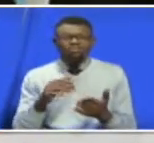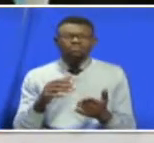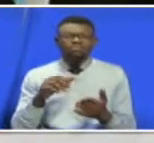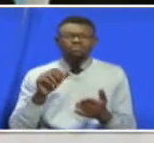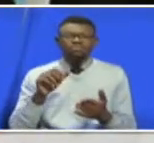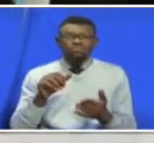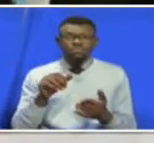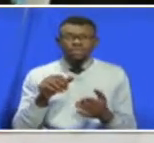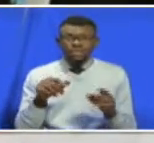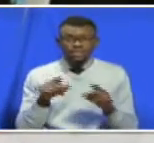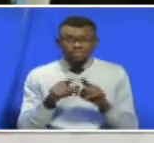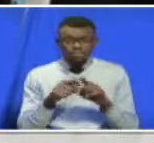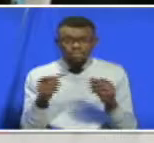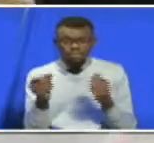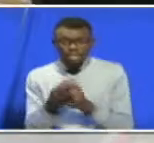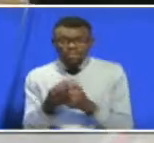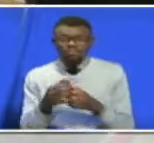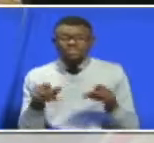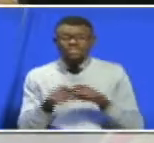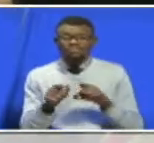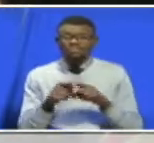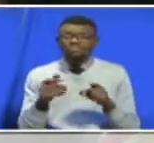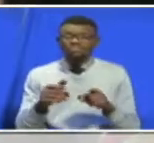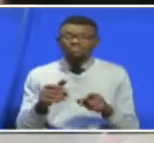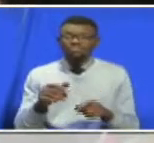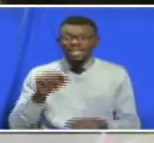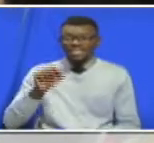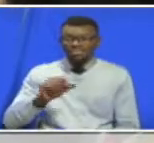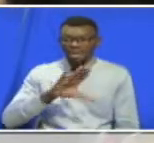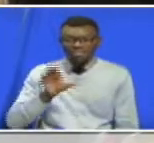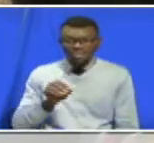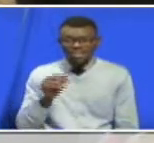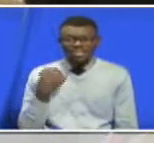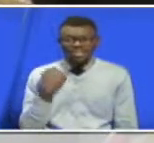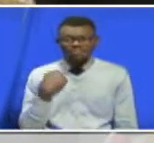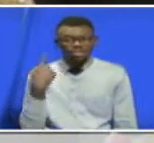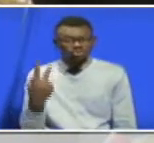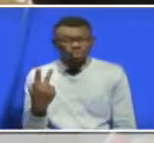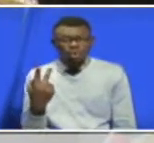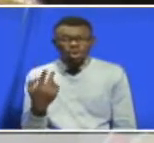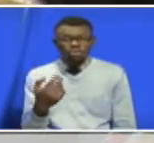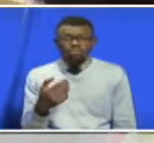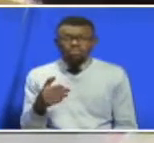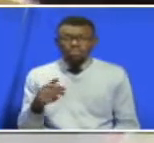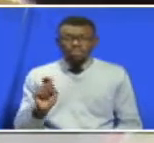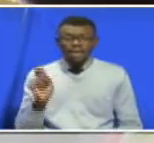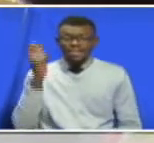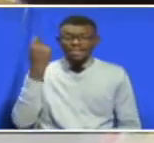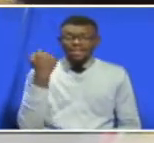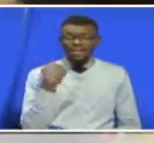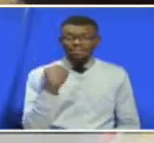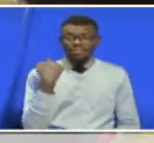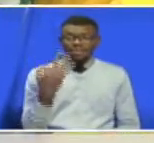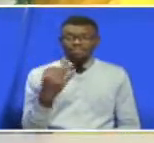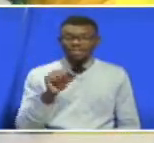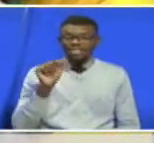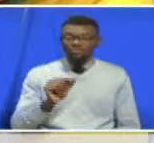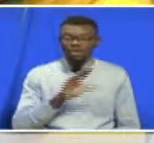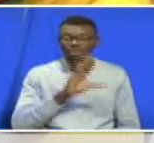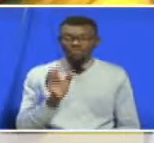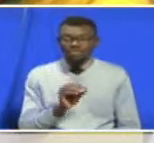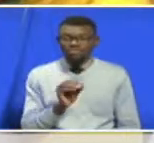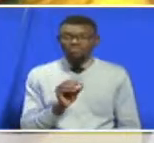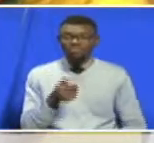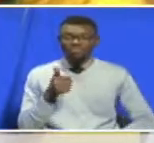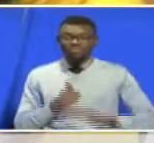under 13 open category, while Sue J. Jora from South Africa is second and Mwiti Austin from Kenya is third. South Africa leads again in the